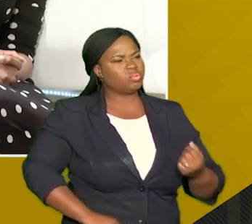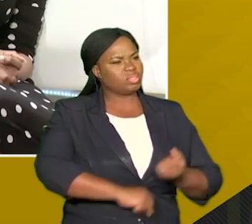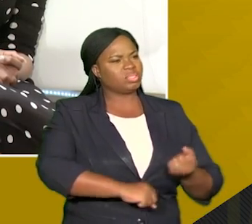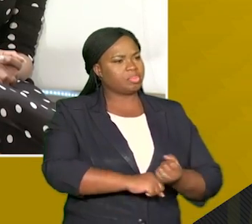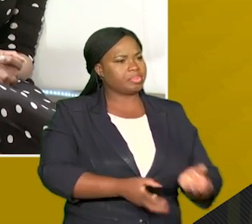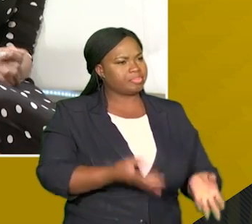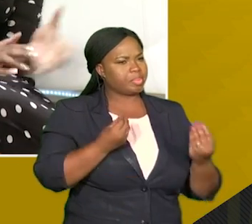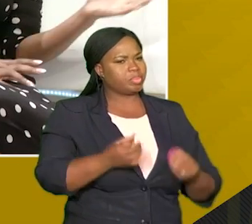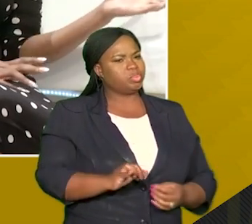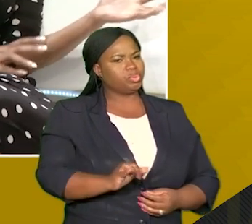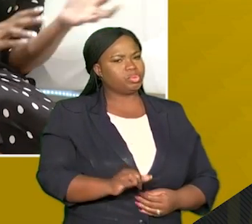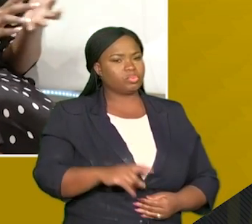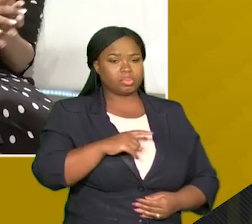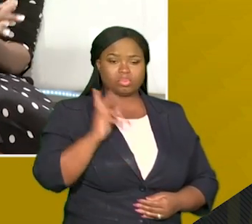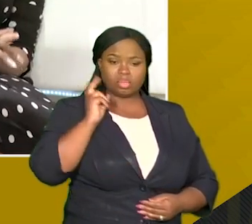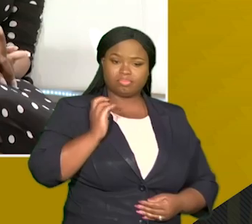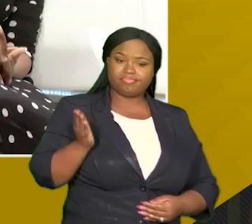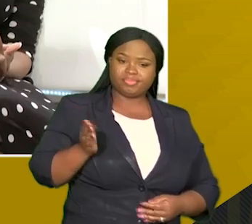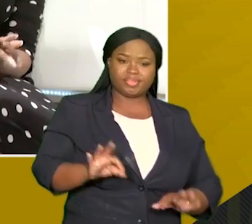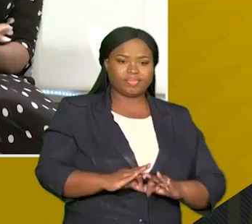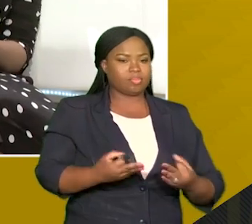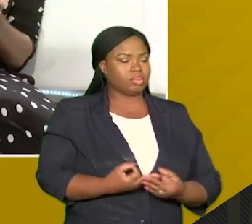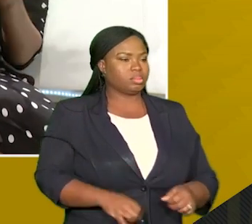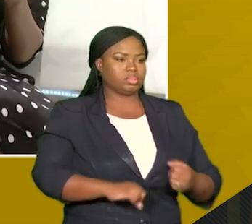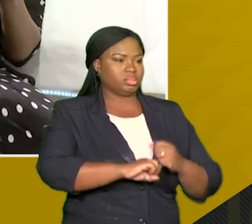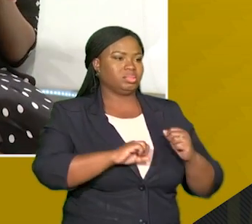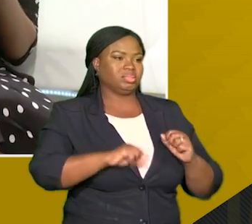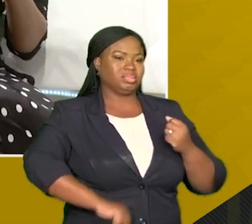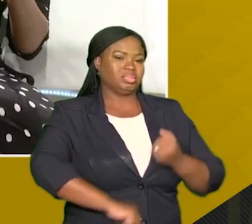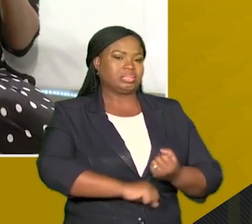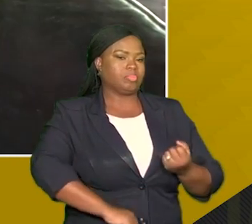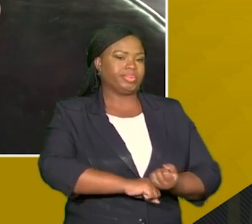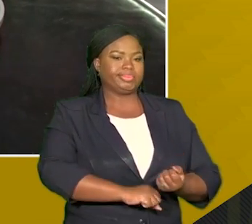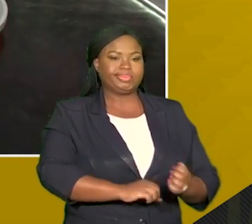did you guys get? Because you just heard from the Morgans that, you know, the support kind of comes